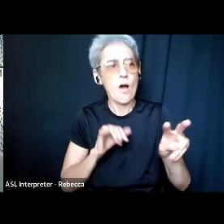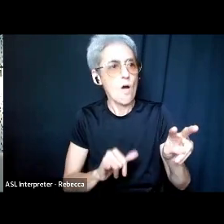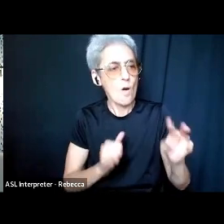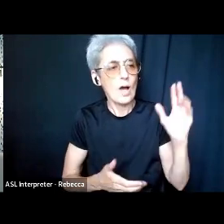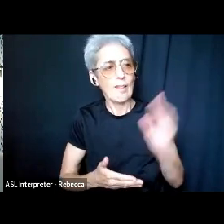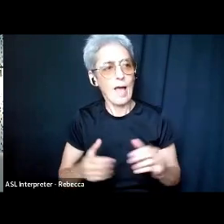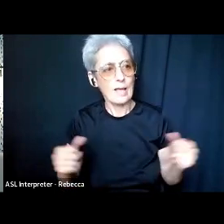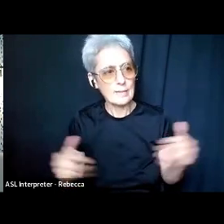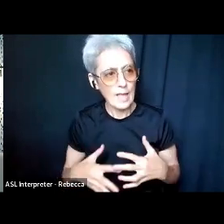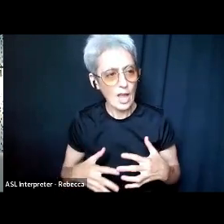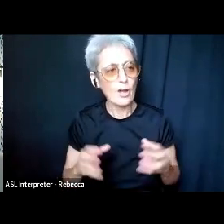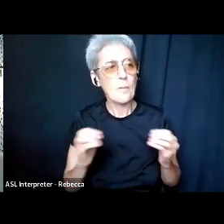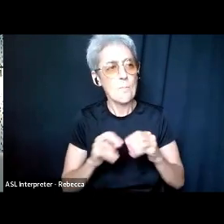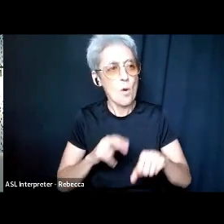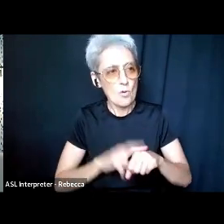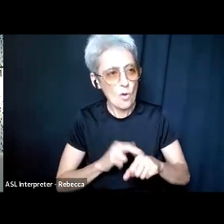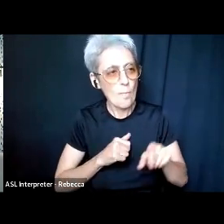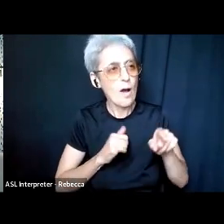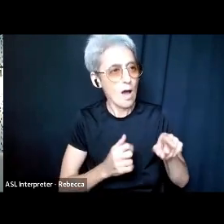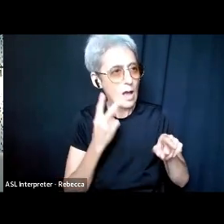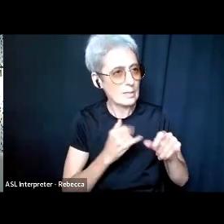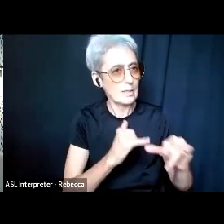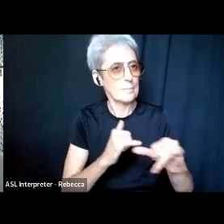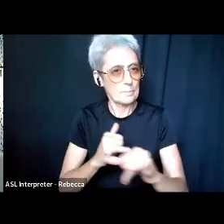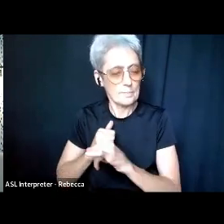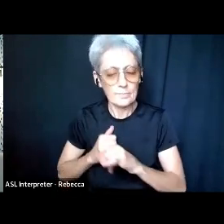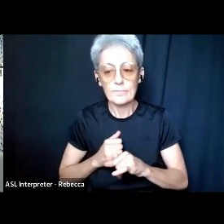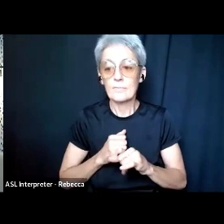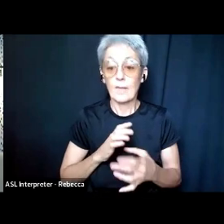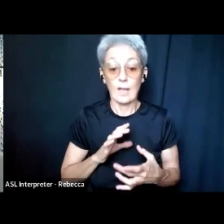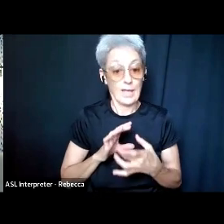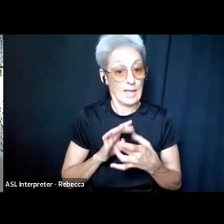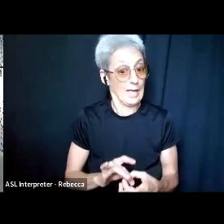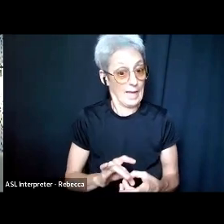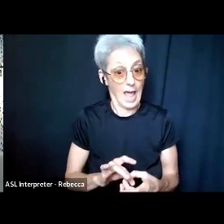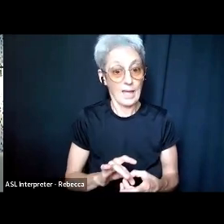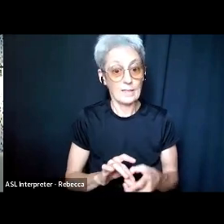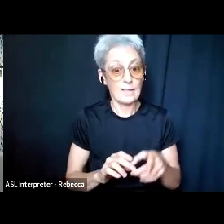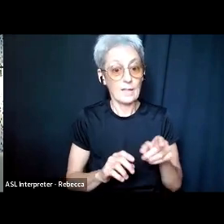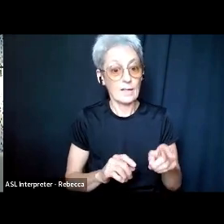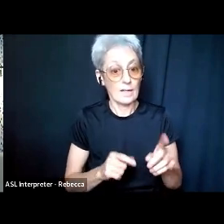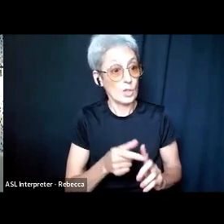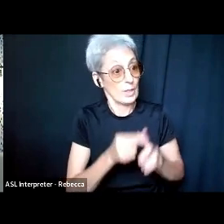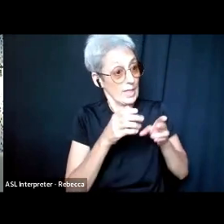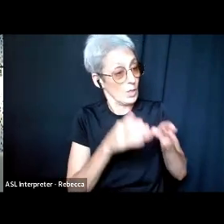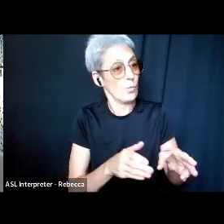in a way that is absolutely unique to a person who can say, I've walked in your shoes.